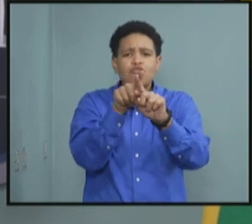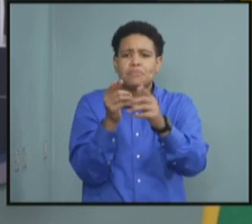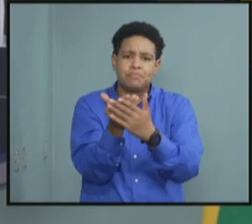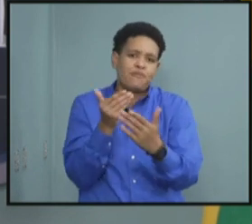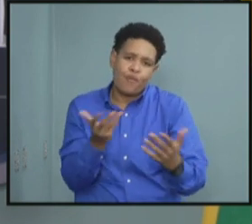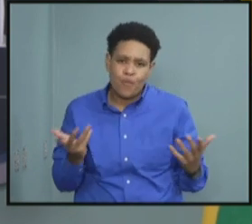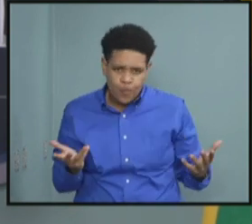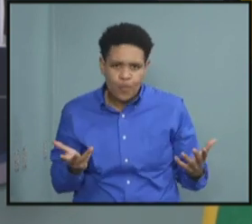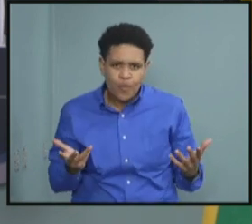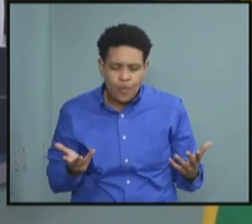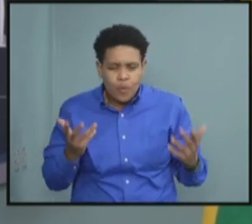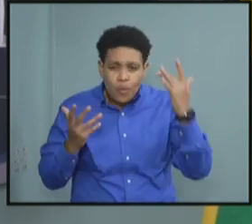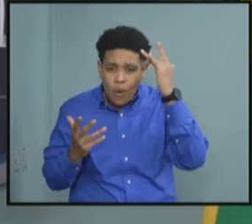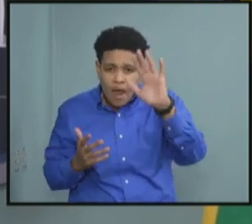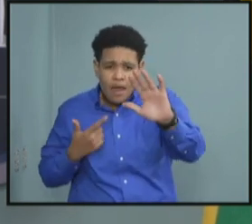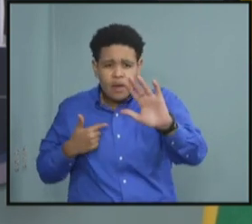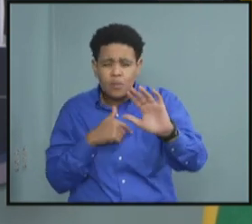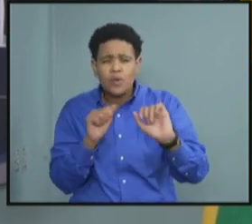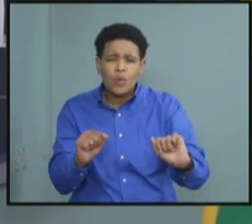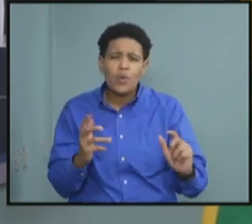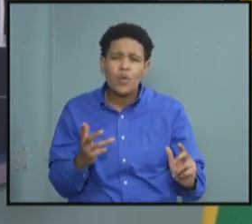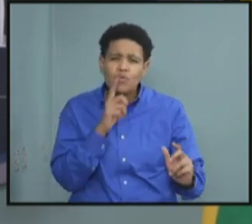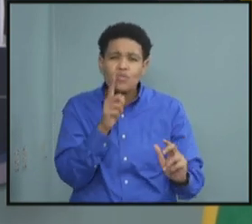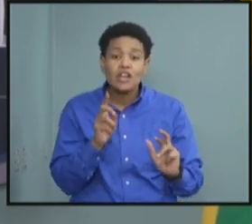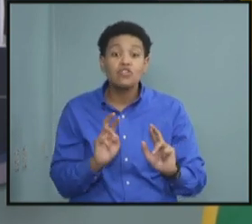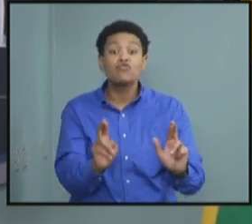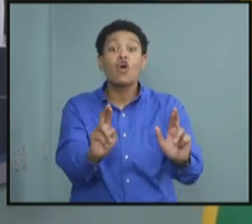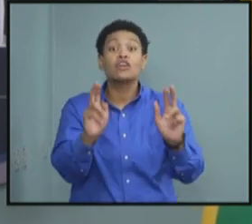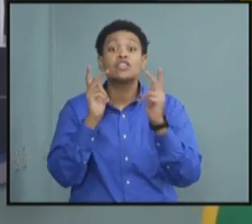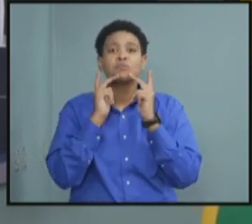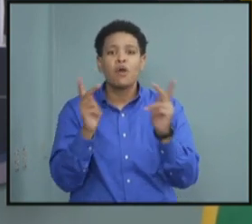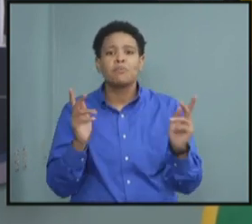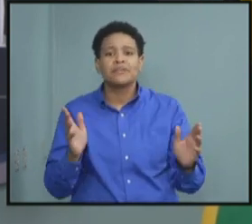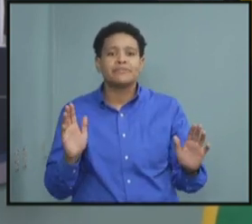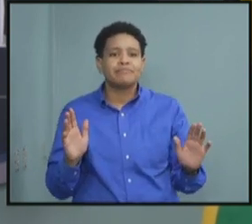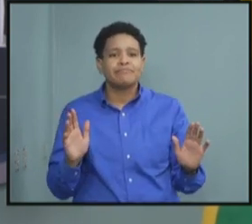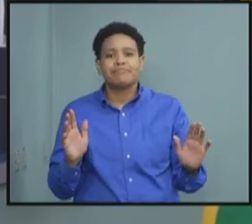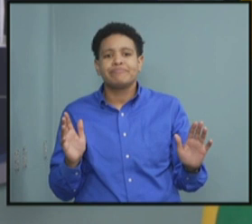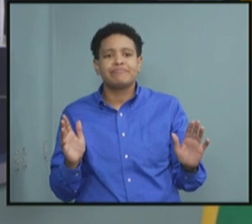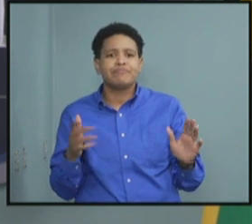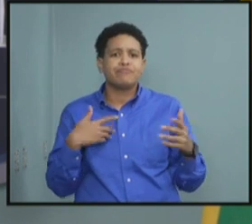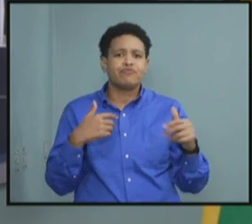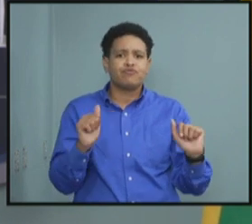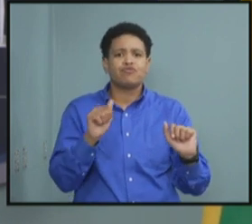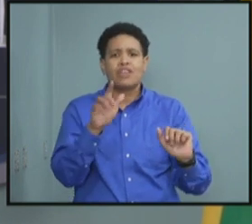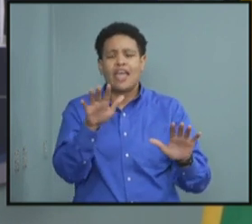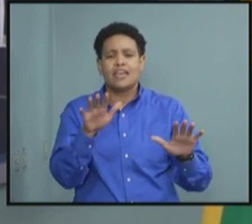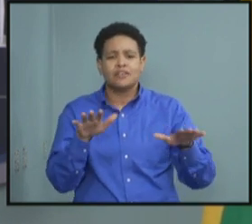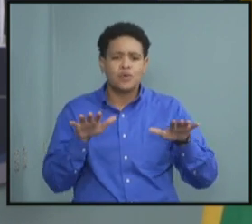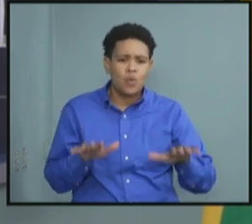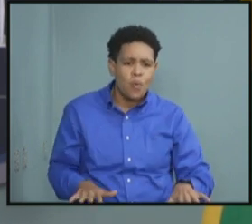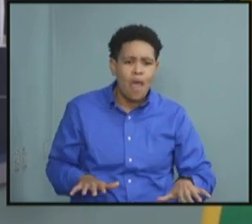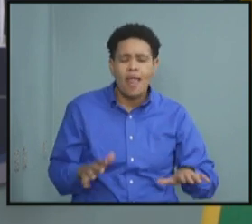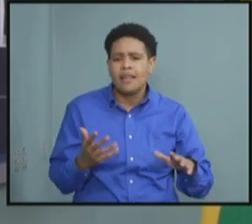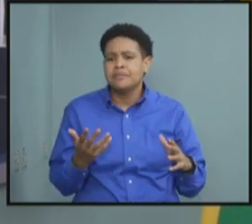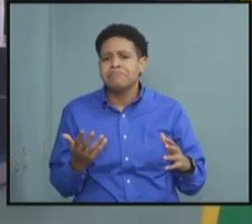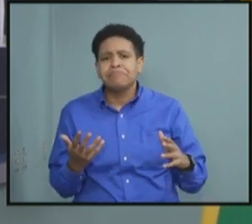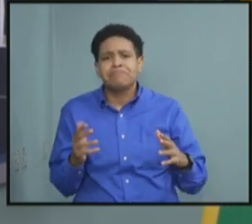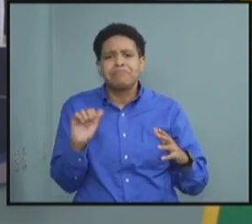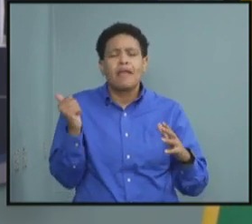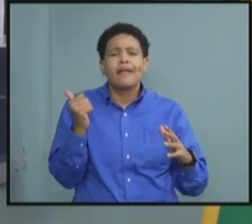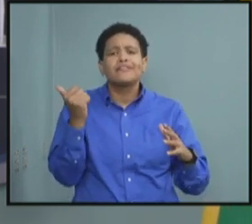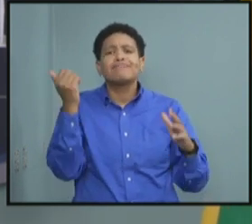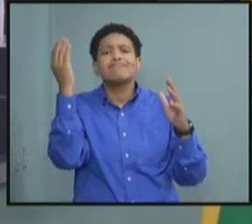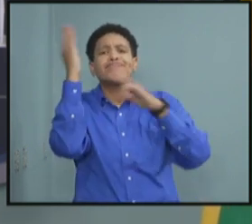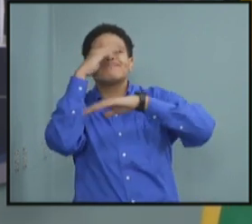prematurely. Because we could have rushed to the public to try and quell any